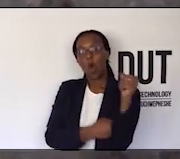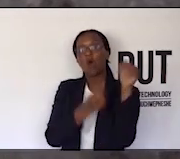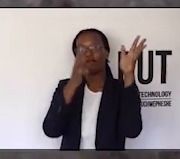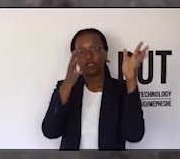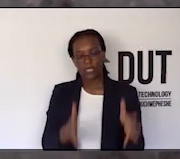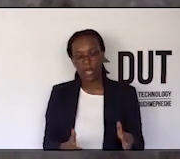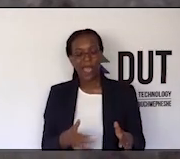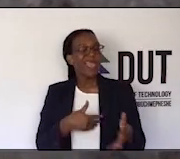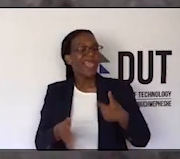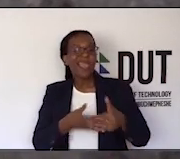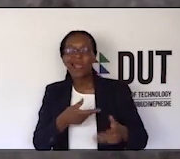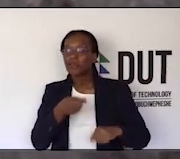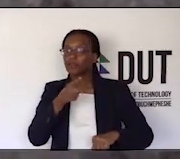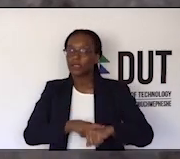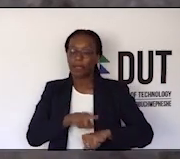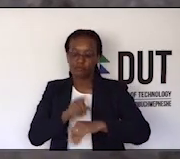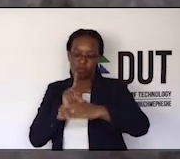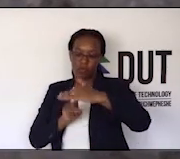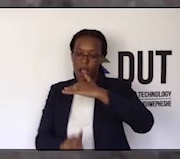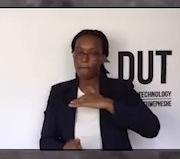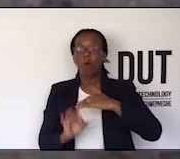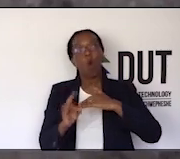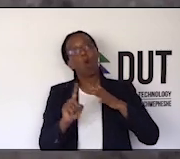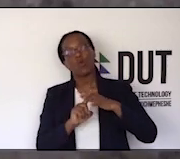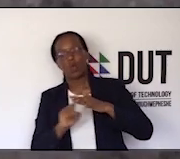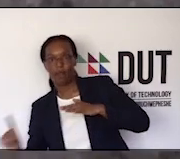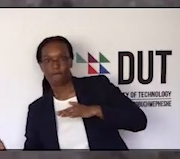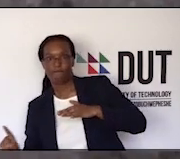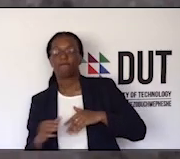of the access control points.